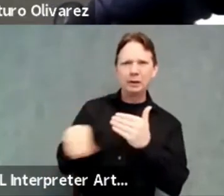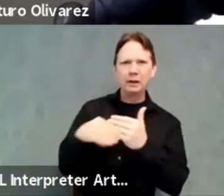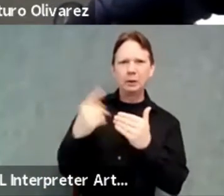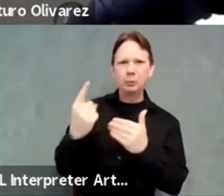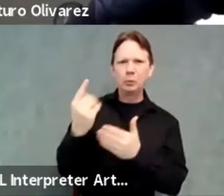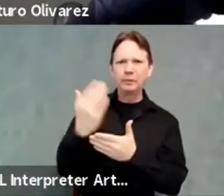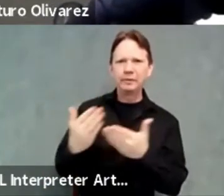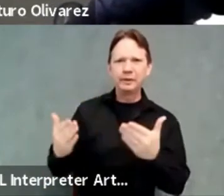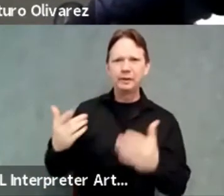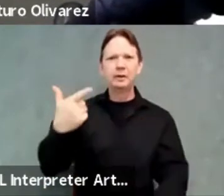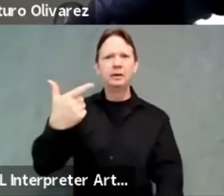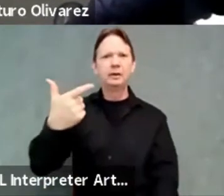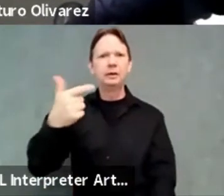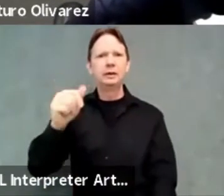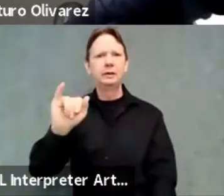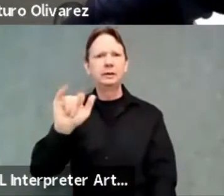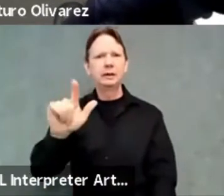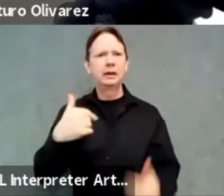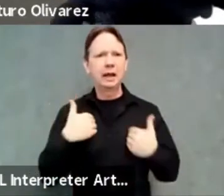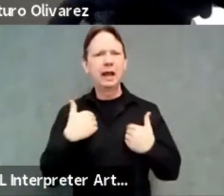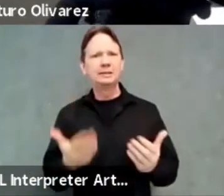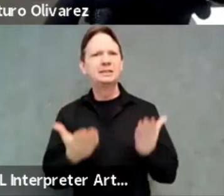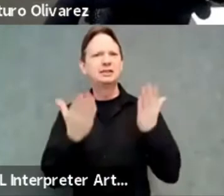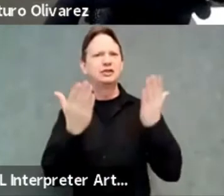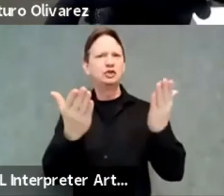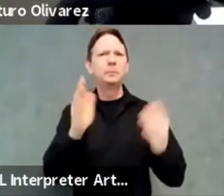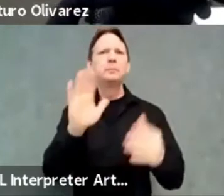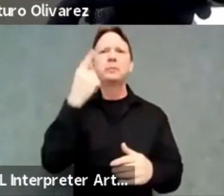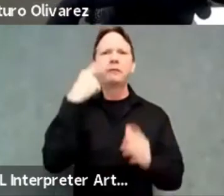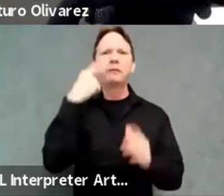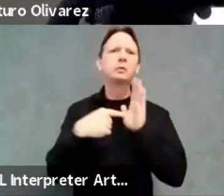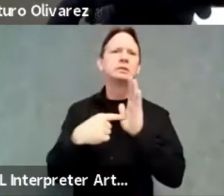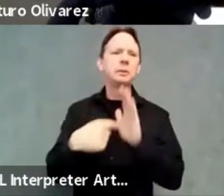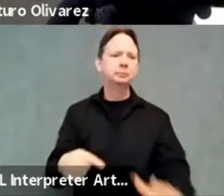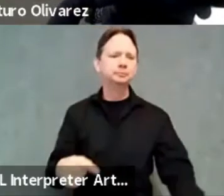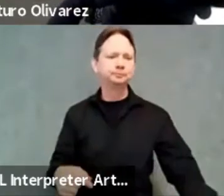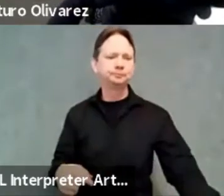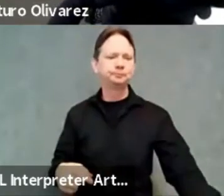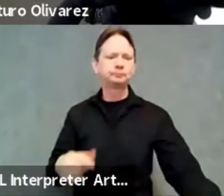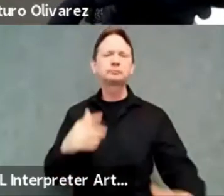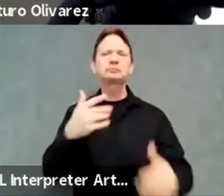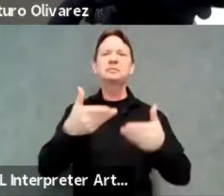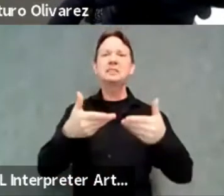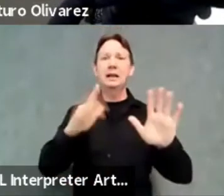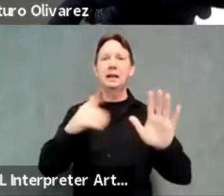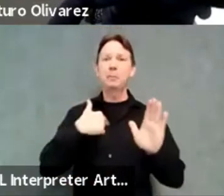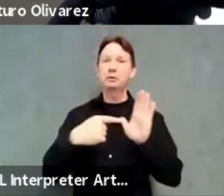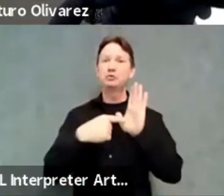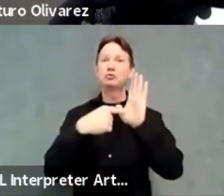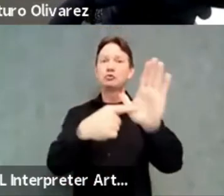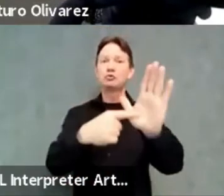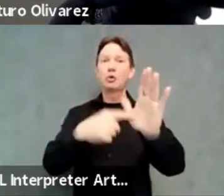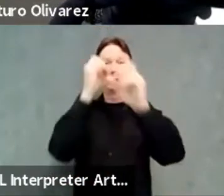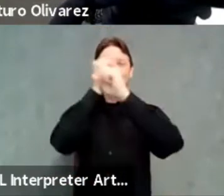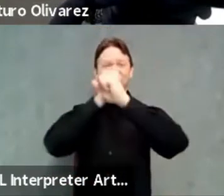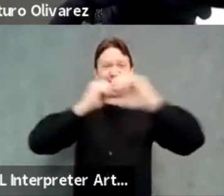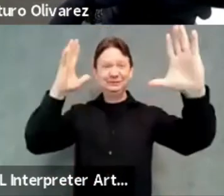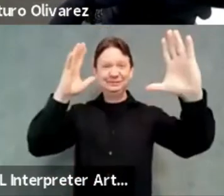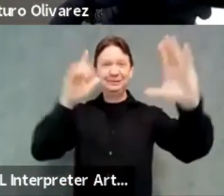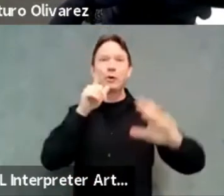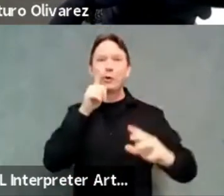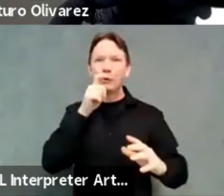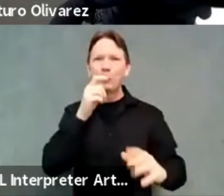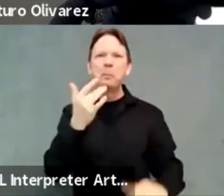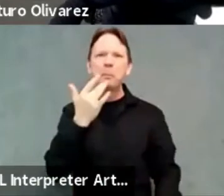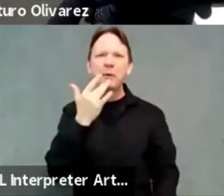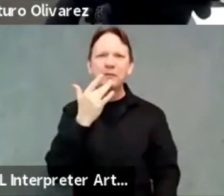suggestion that I liked. I want to show you just real quick. She said for visual learners, it helps to see where things are on the